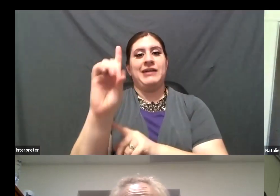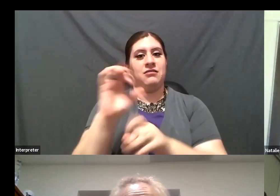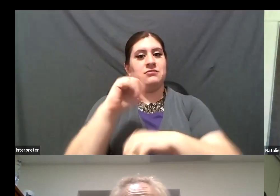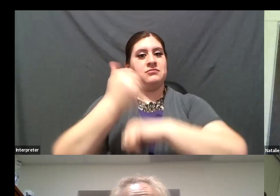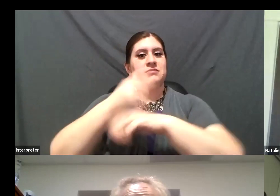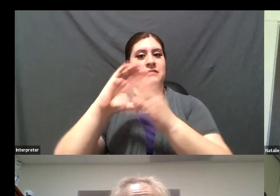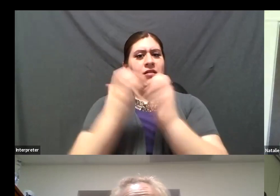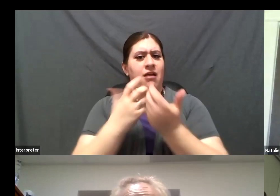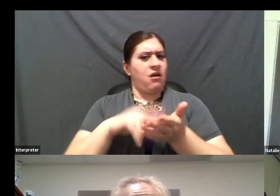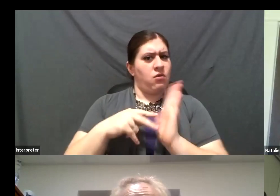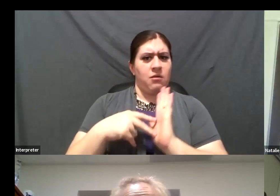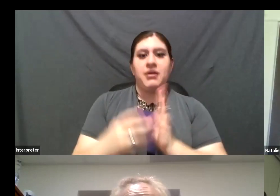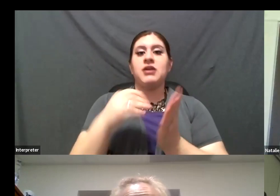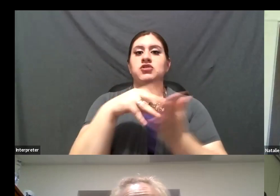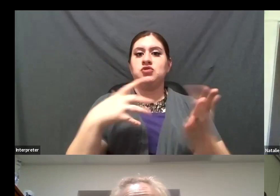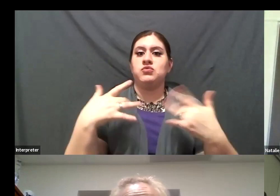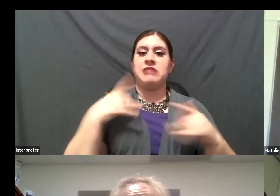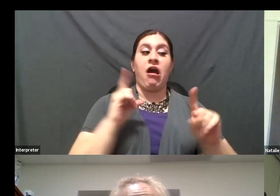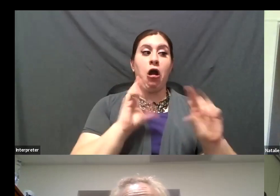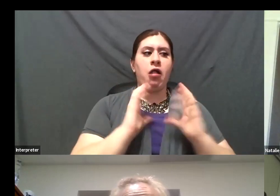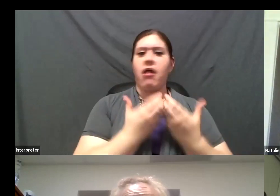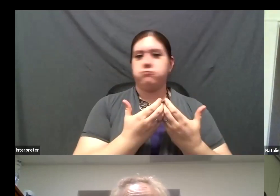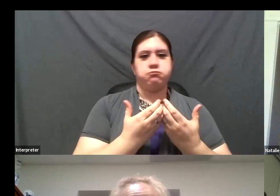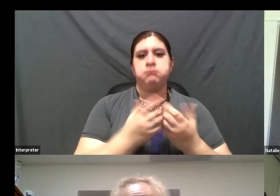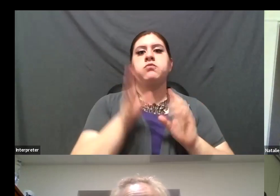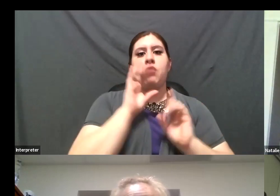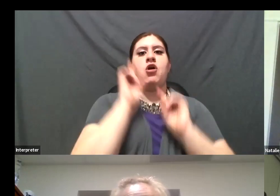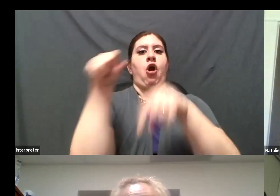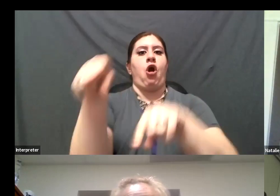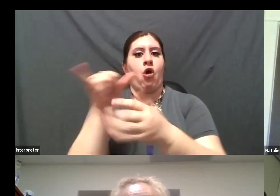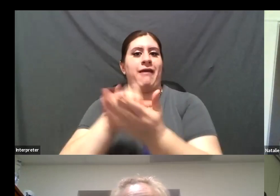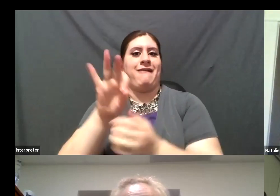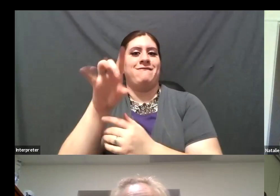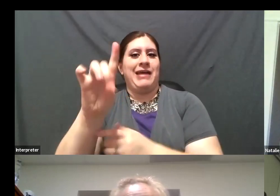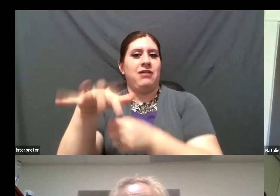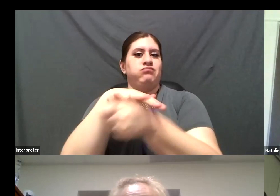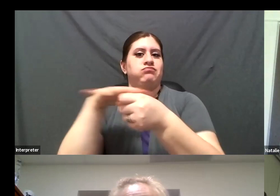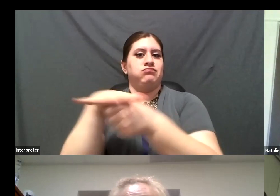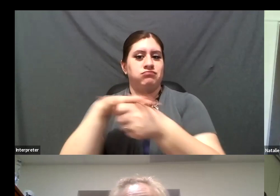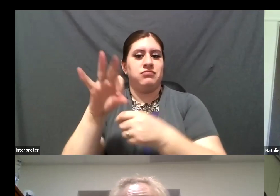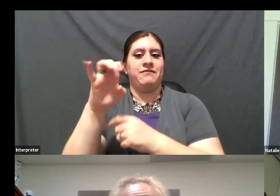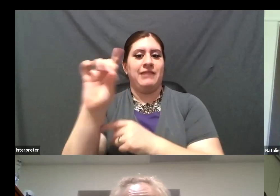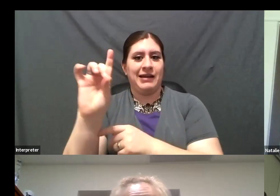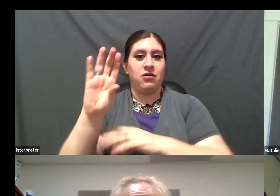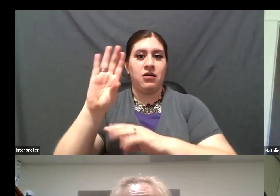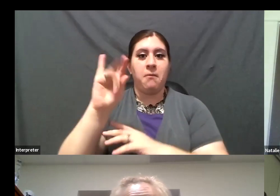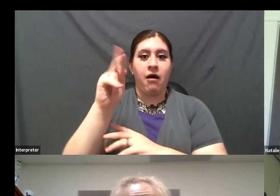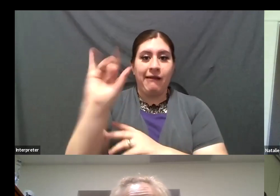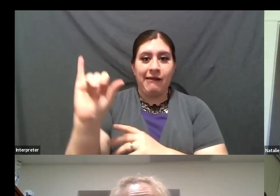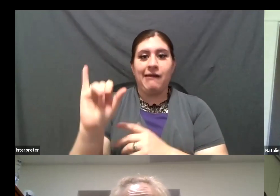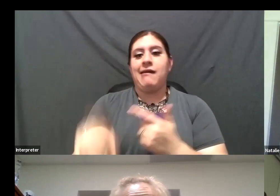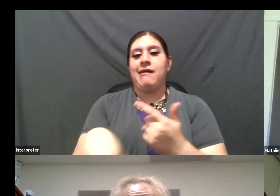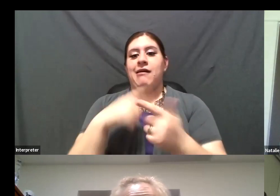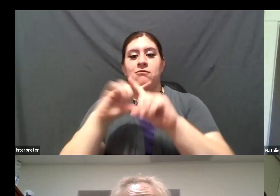most of the time the student spends, or the student spends a substantial amount of time in the field botany, field